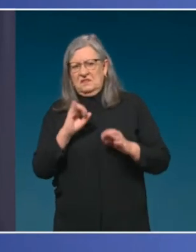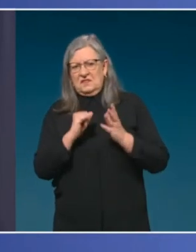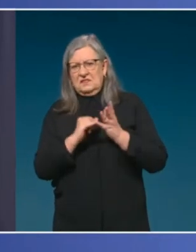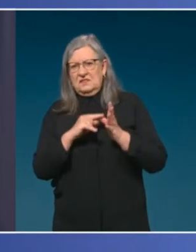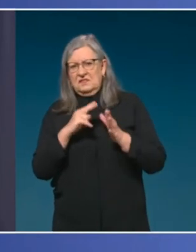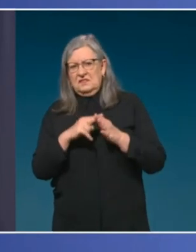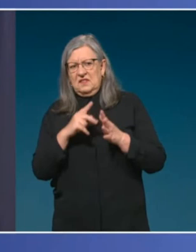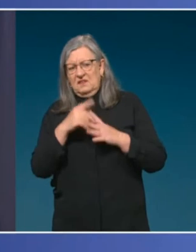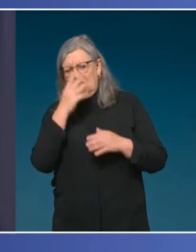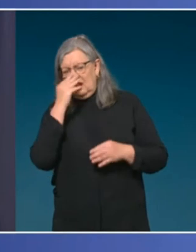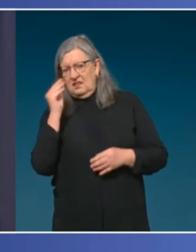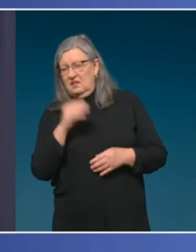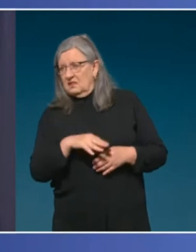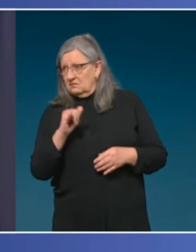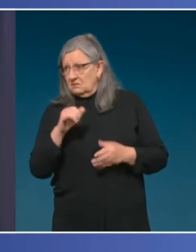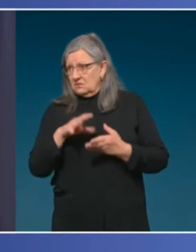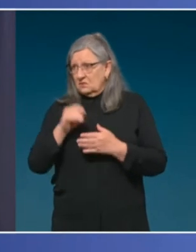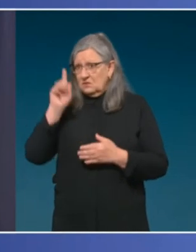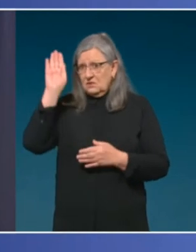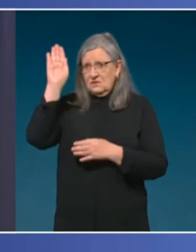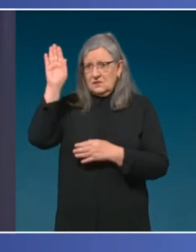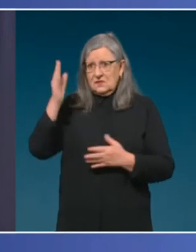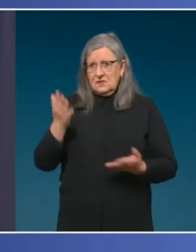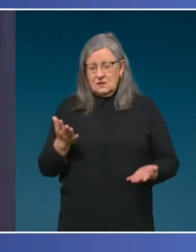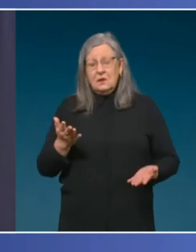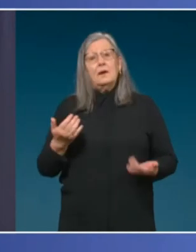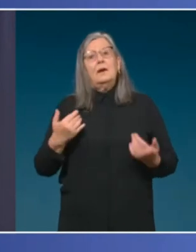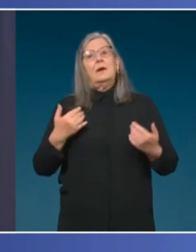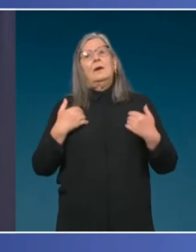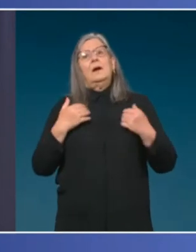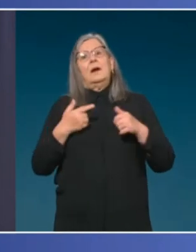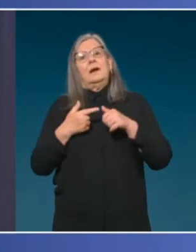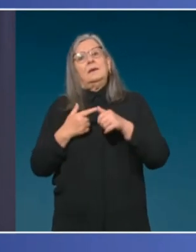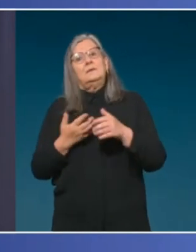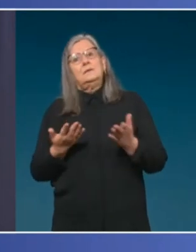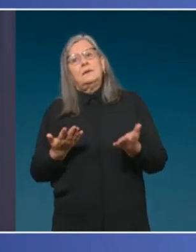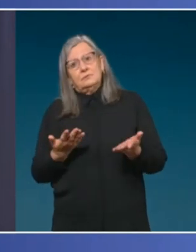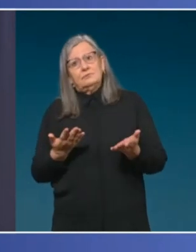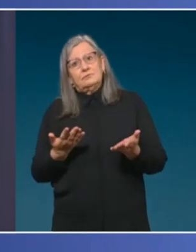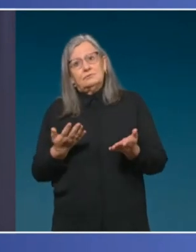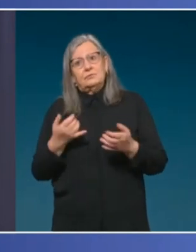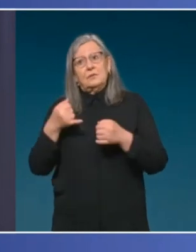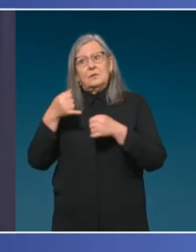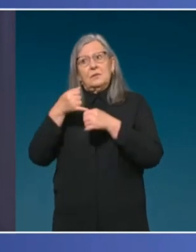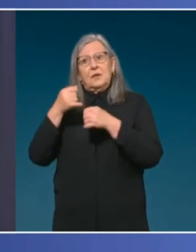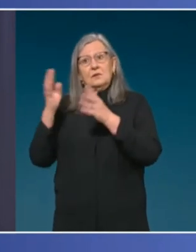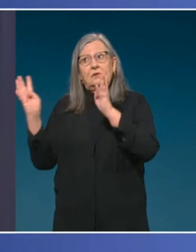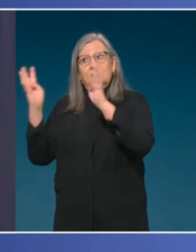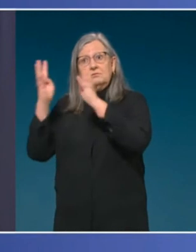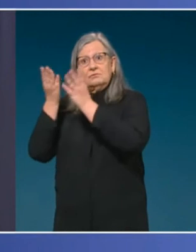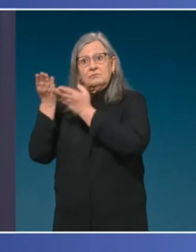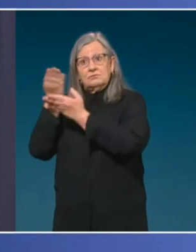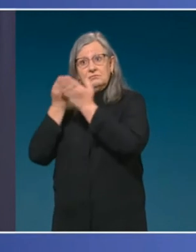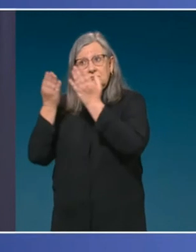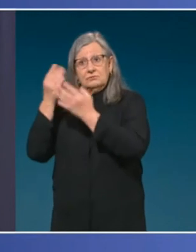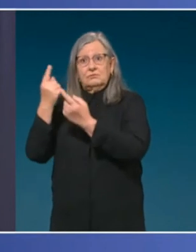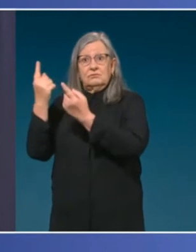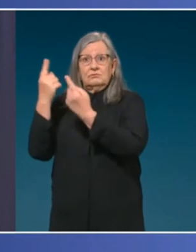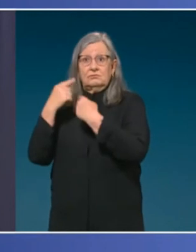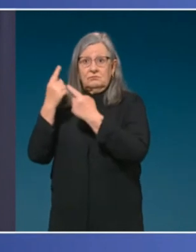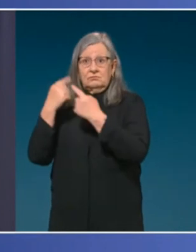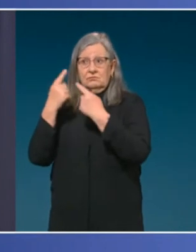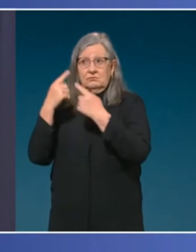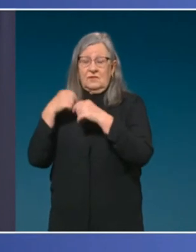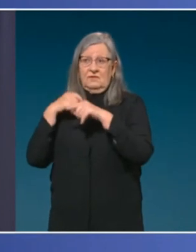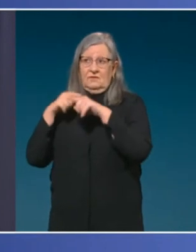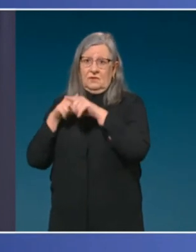and we'll follow the medical advice that's under review at the present time, and these are the items that are being discussed through National Cabinet. But we've got a very high